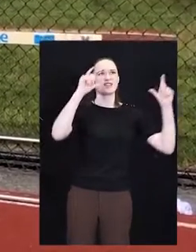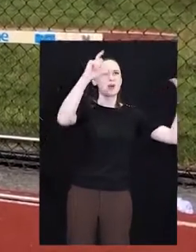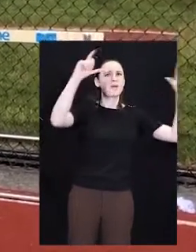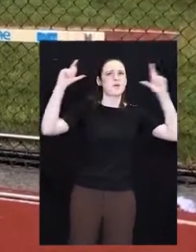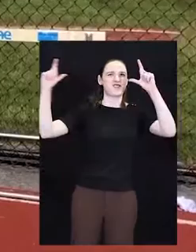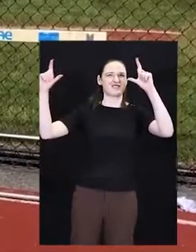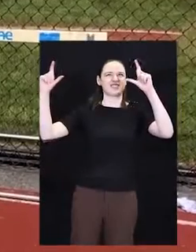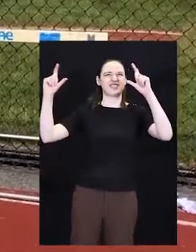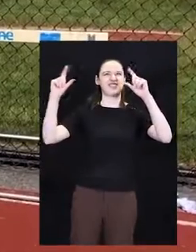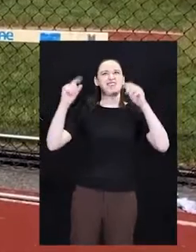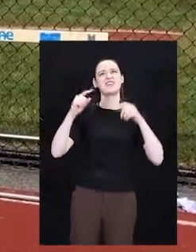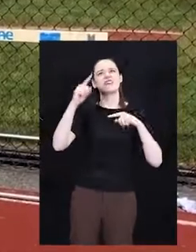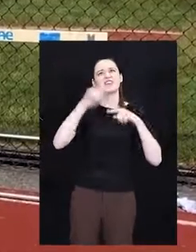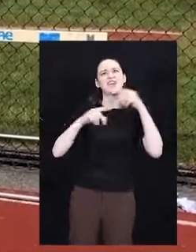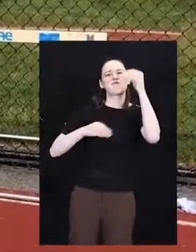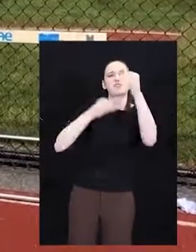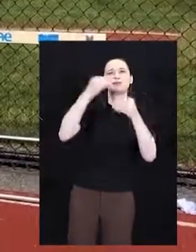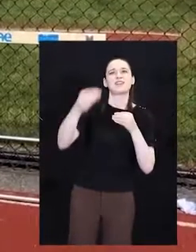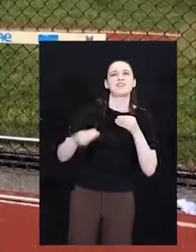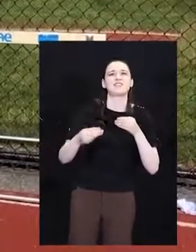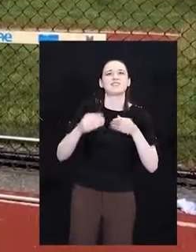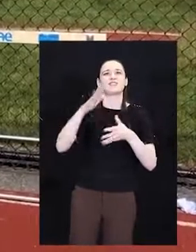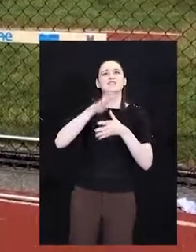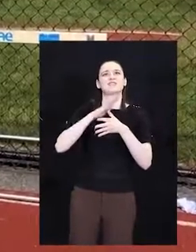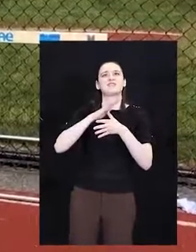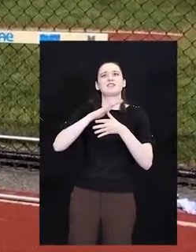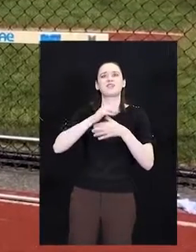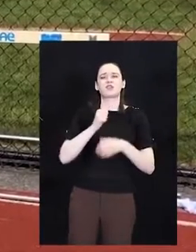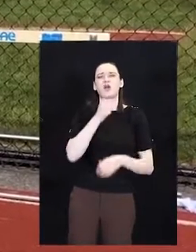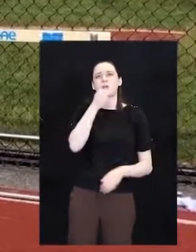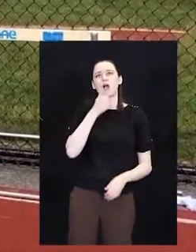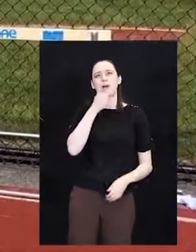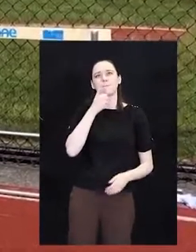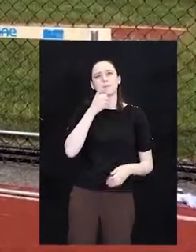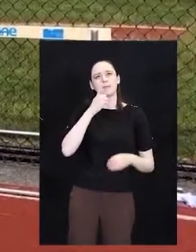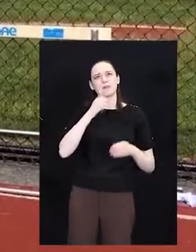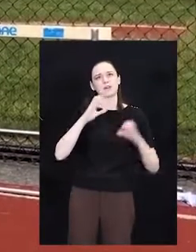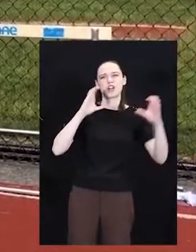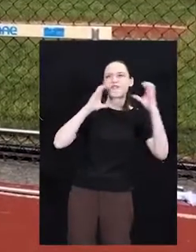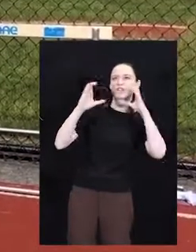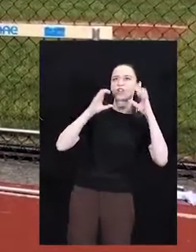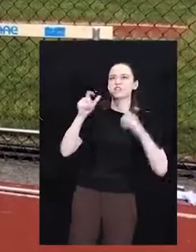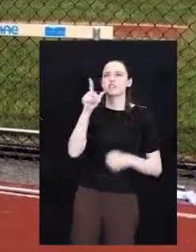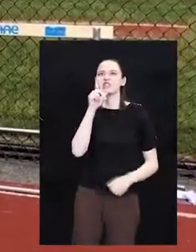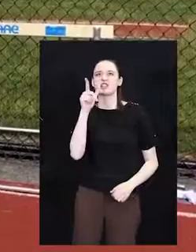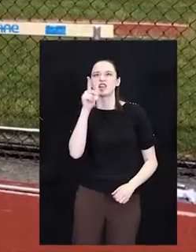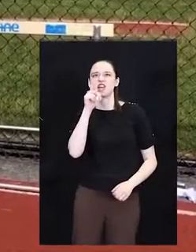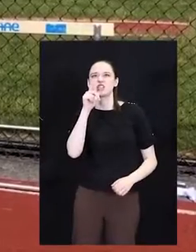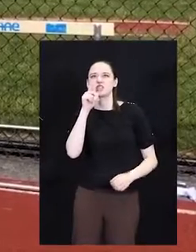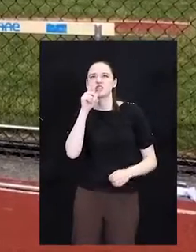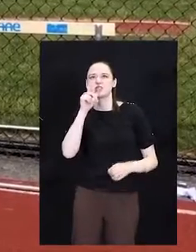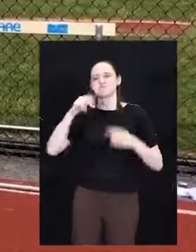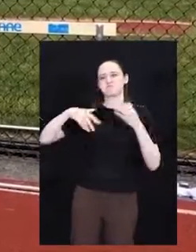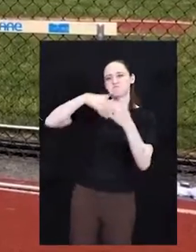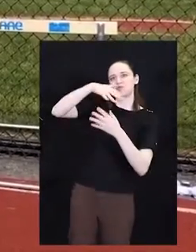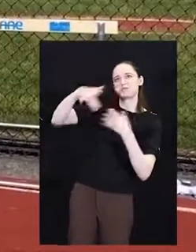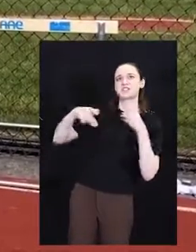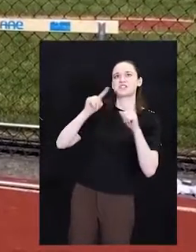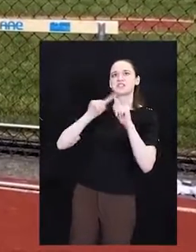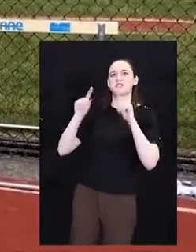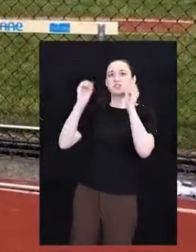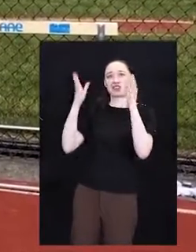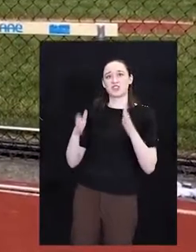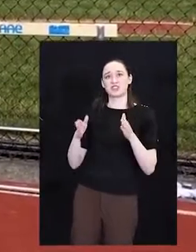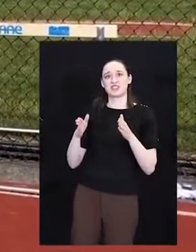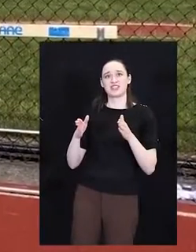much. These billboards cannot replace our senior prom, spring sports, conversations at lunch, laughter in the hallways, and hanging out with our